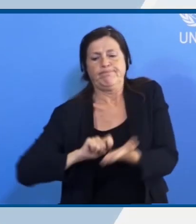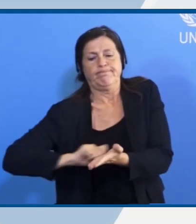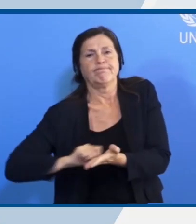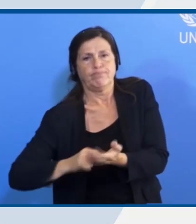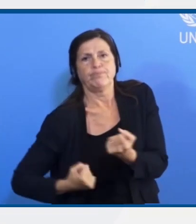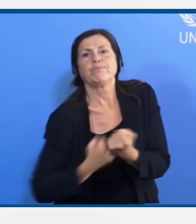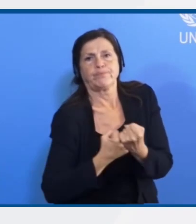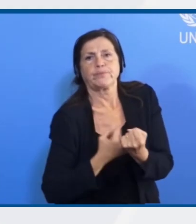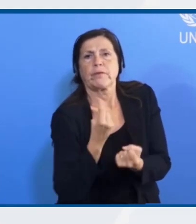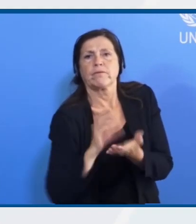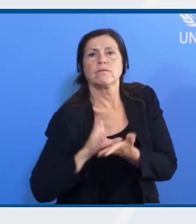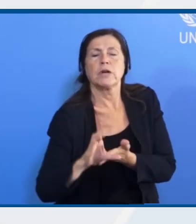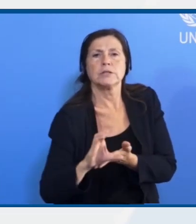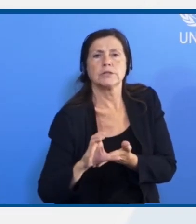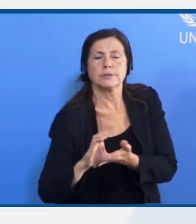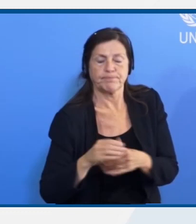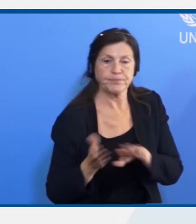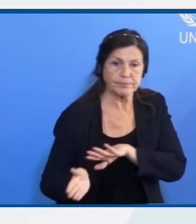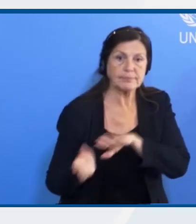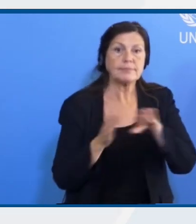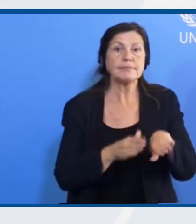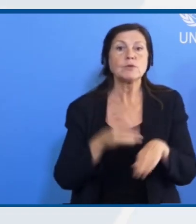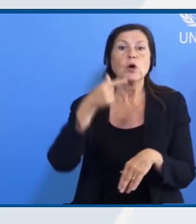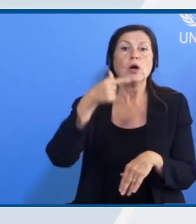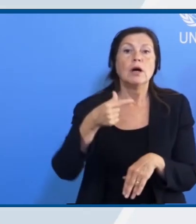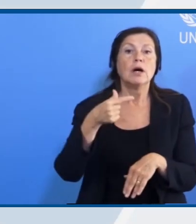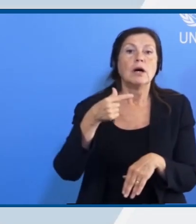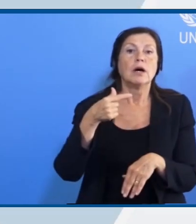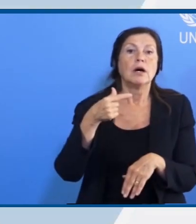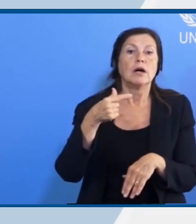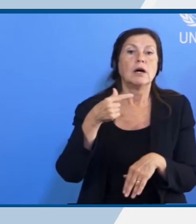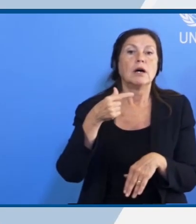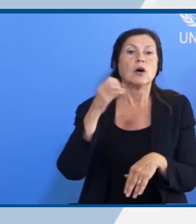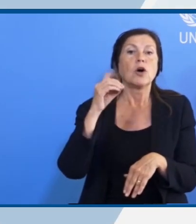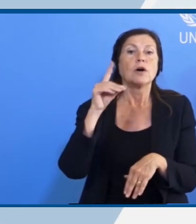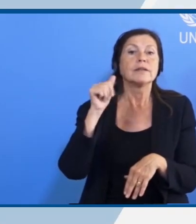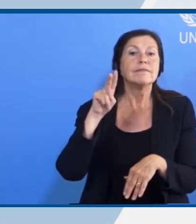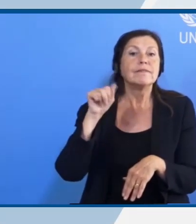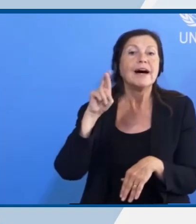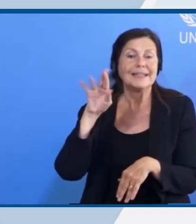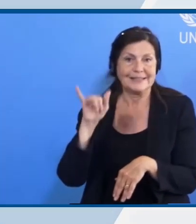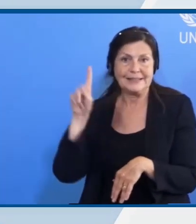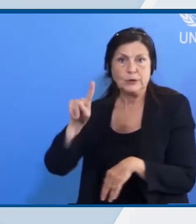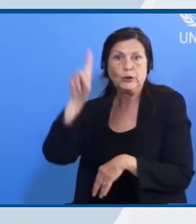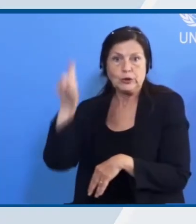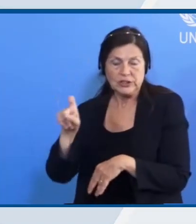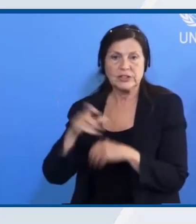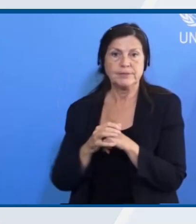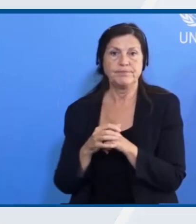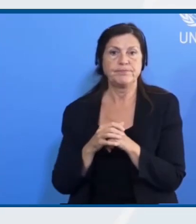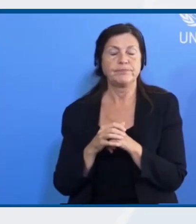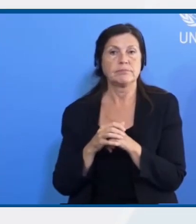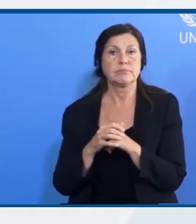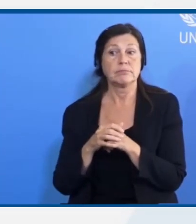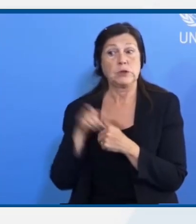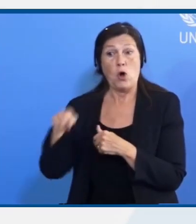Godabri, question to you. You mentioned that you work with local government, didn't you? So the question is asking us, did